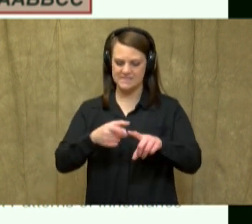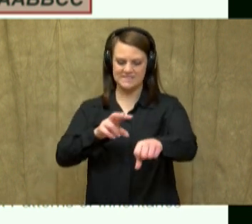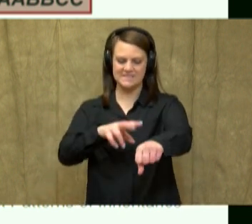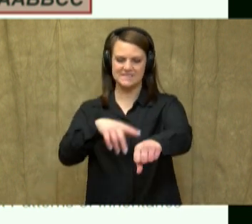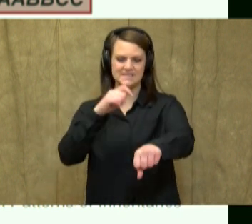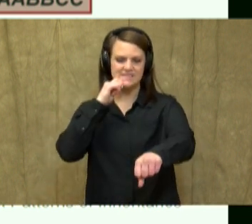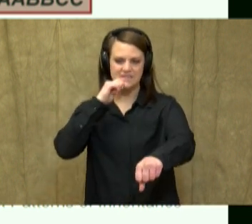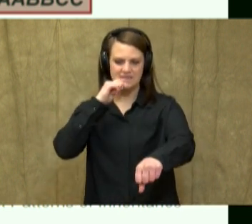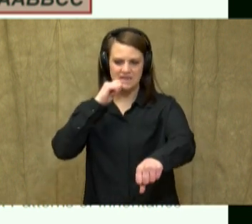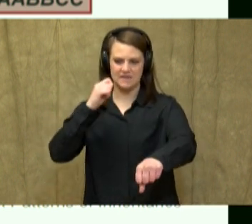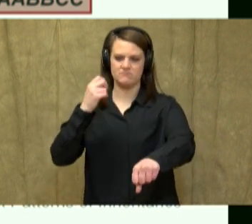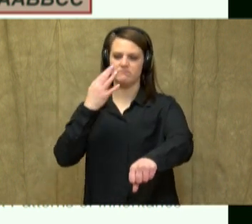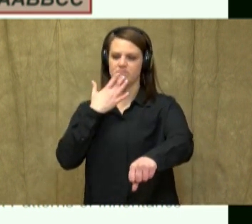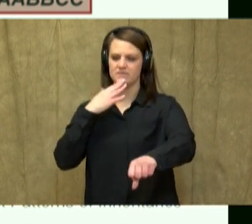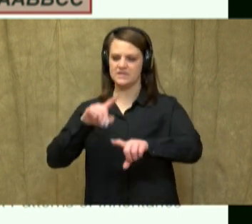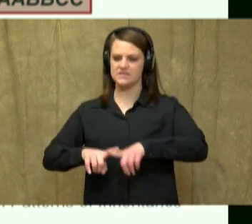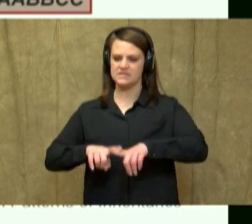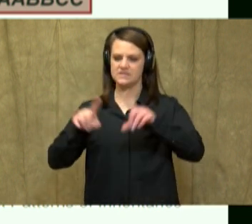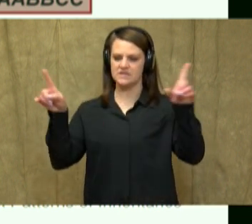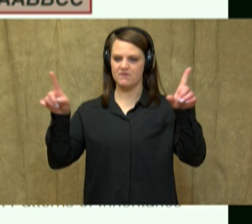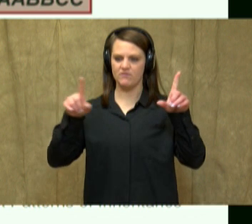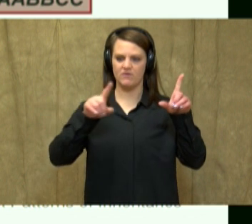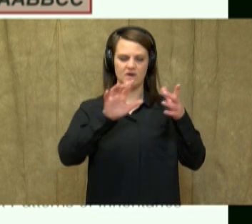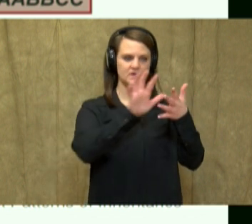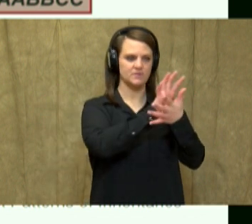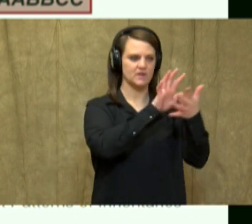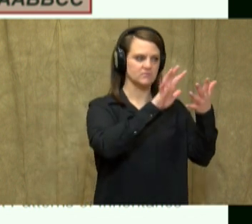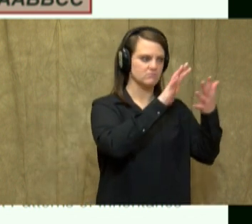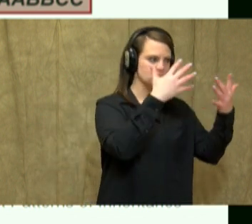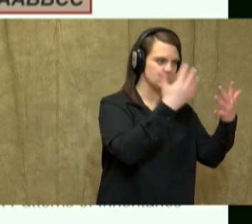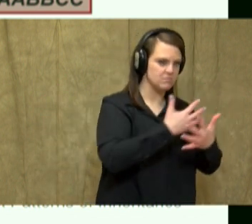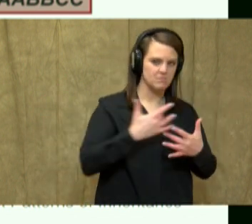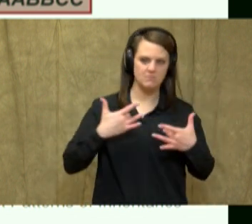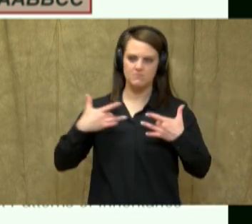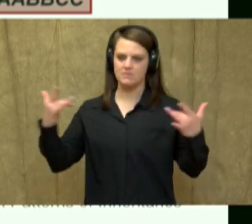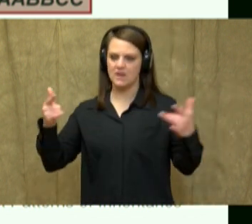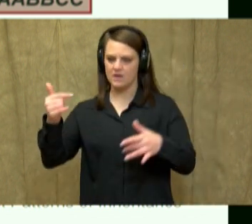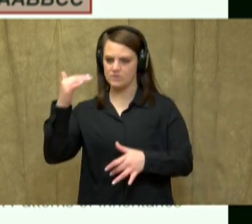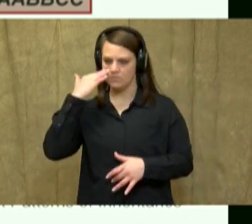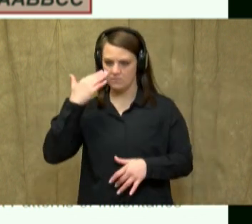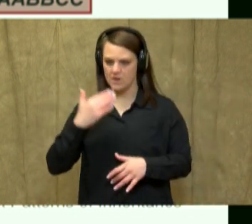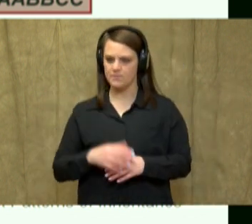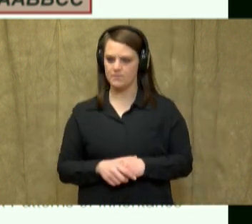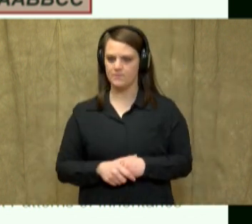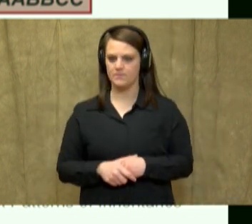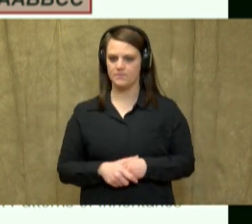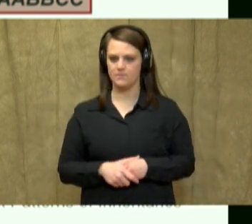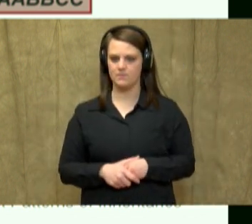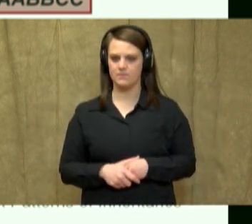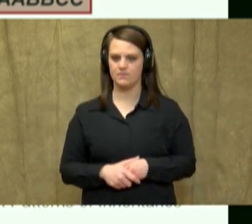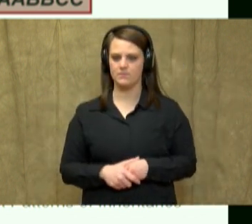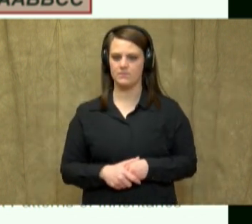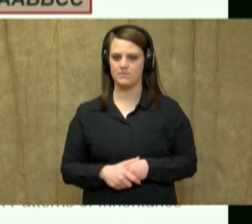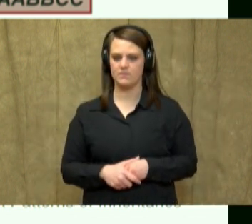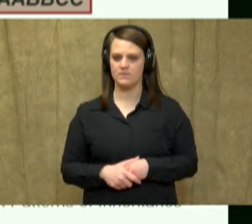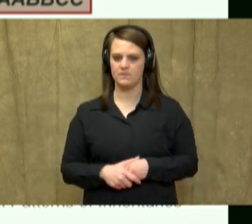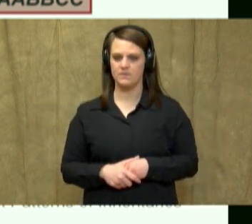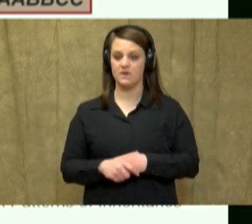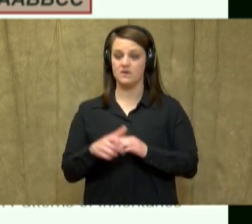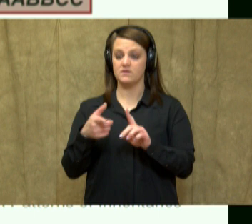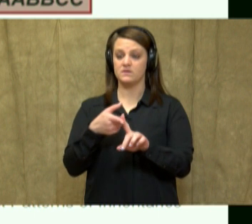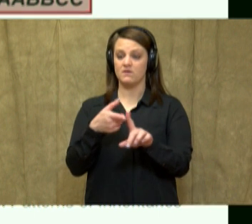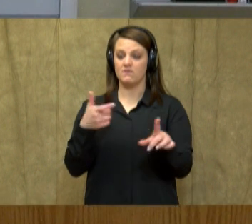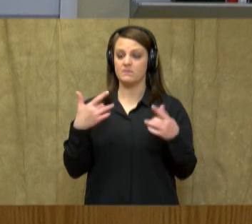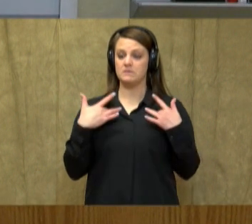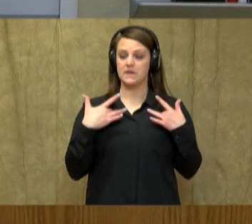color is and how many different variations of skin color there are between everybody you know. We can go from the